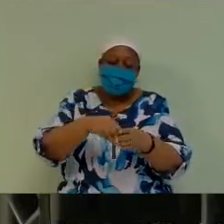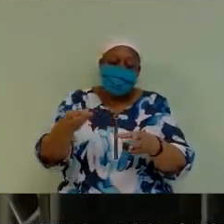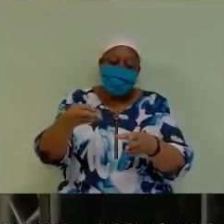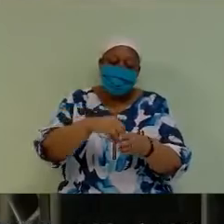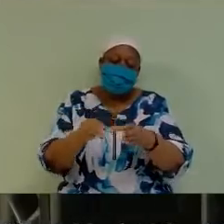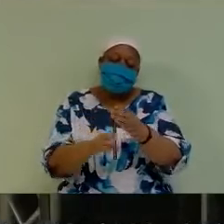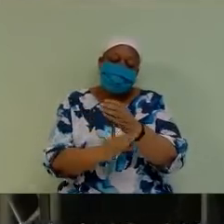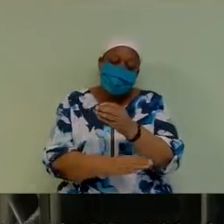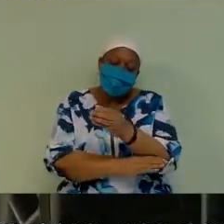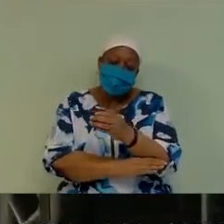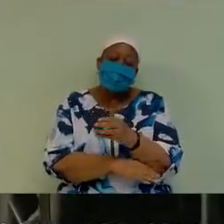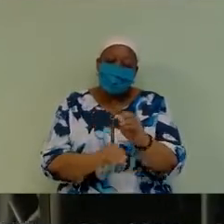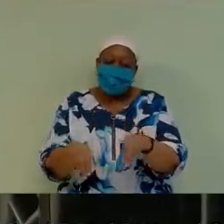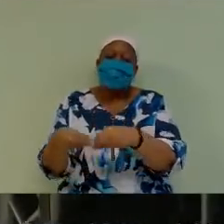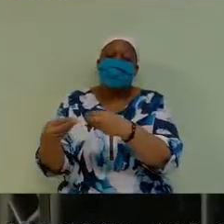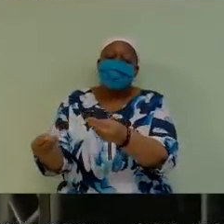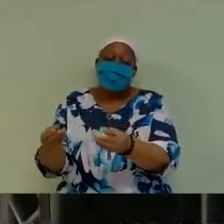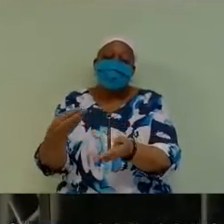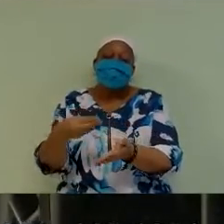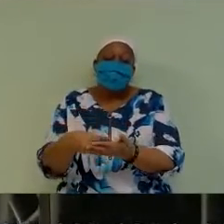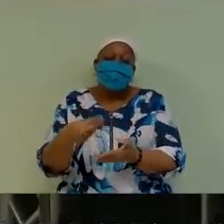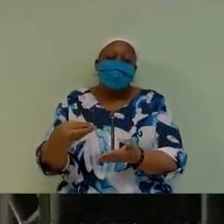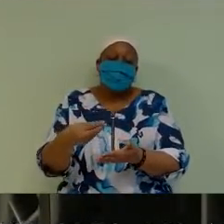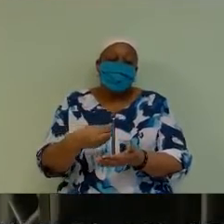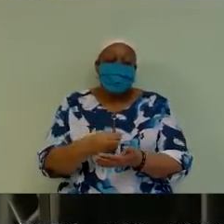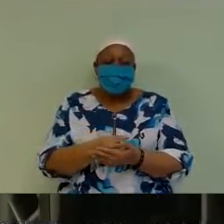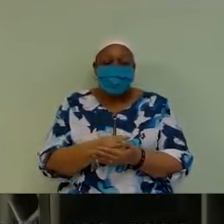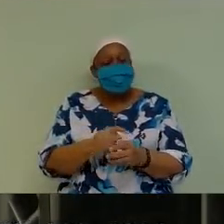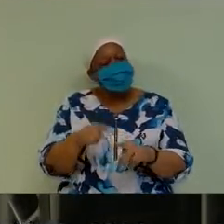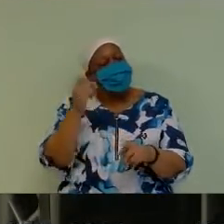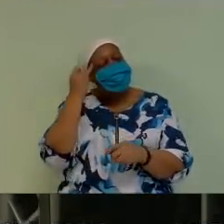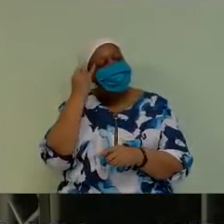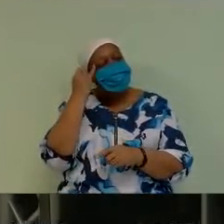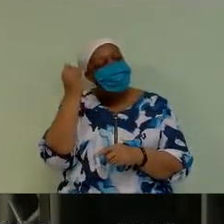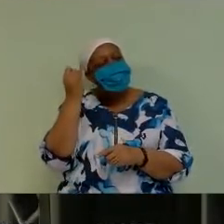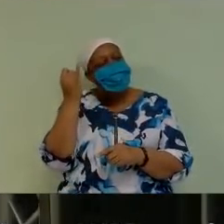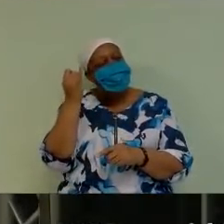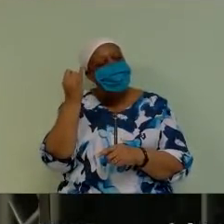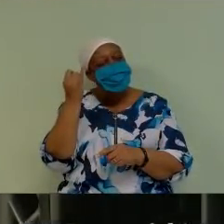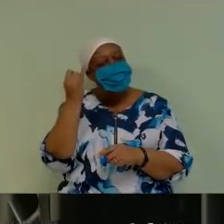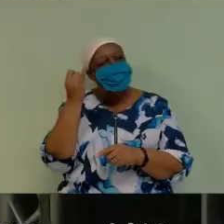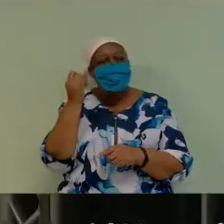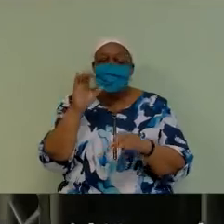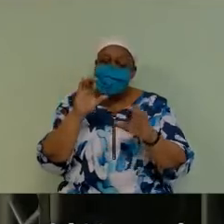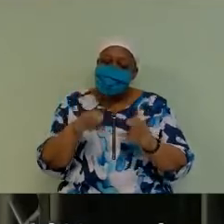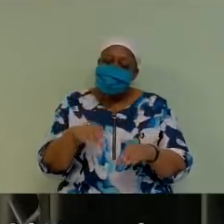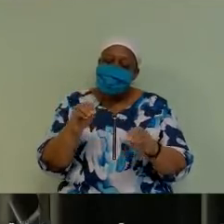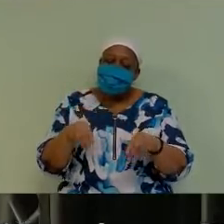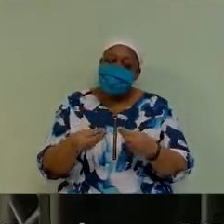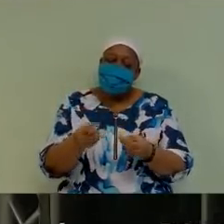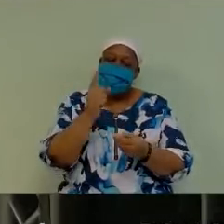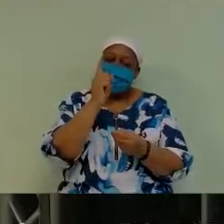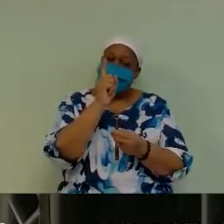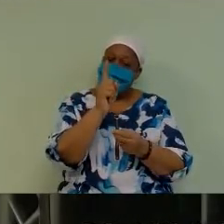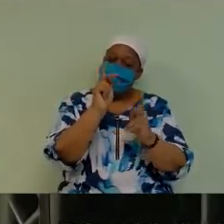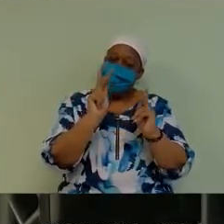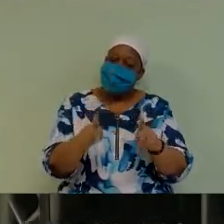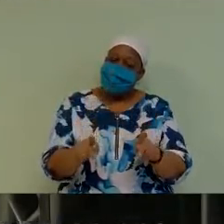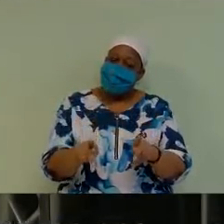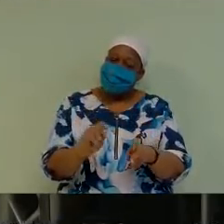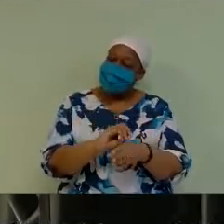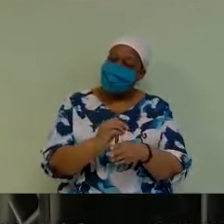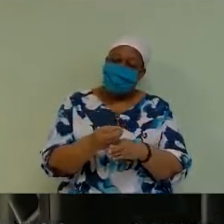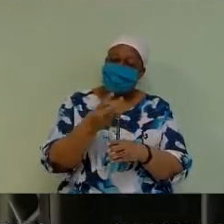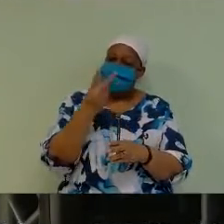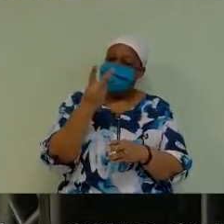thought about it, I recognized the fact that as an individual, I could give a tip to one person, or maybe two,